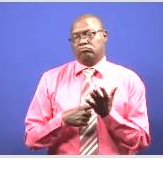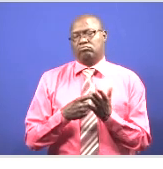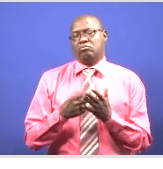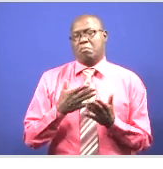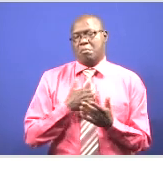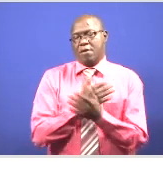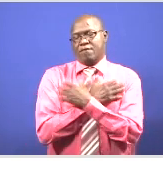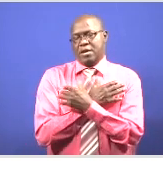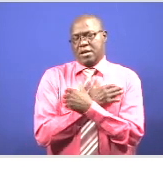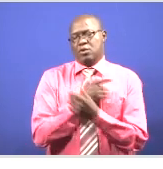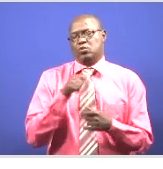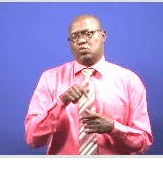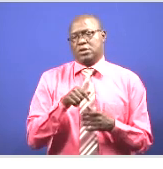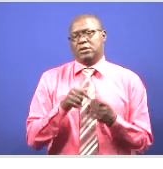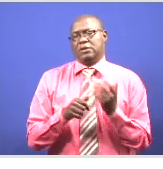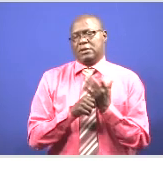called Jean.